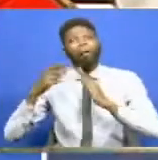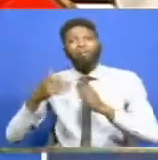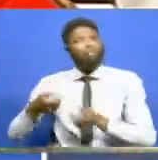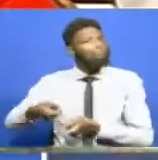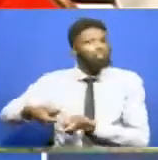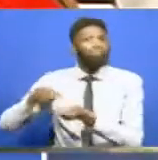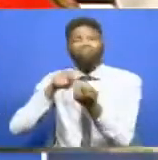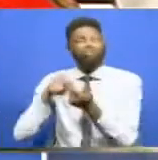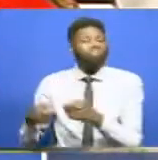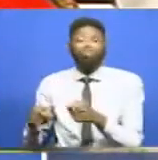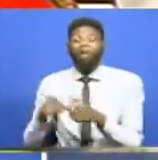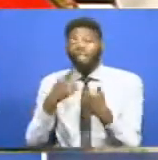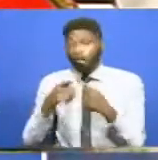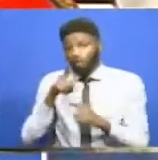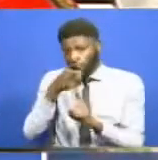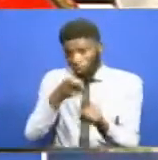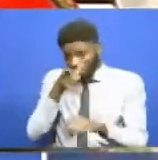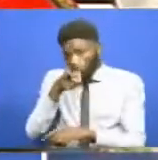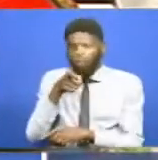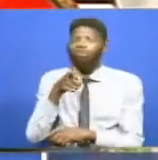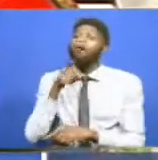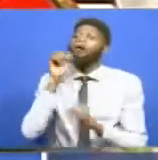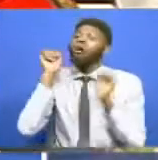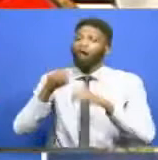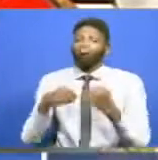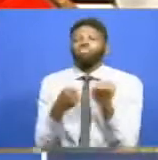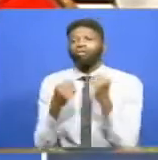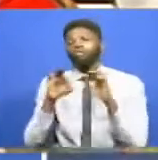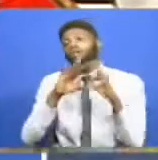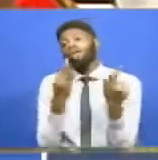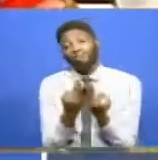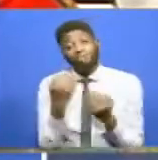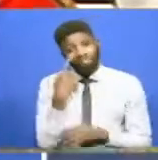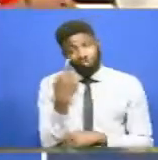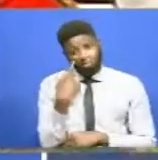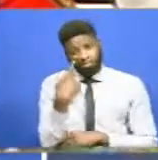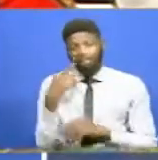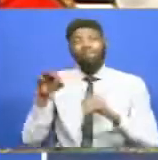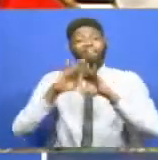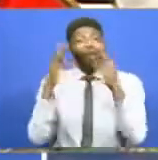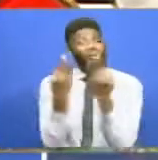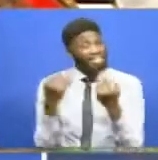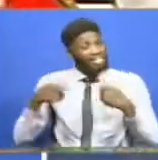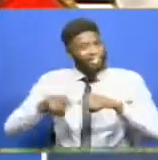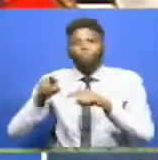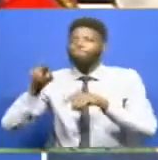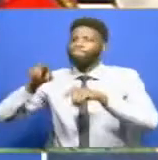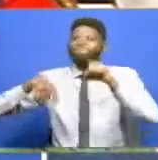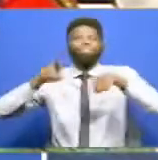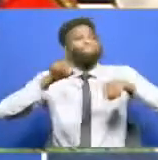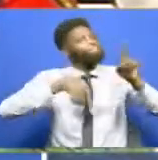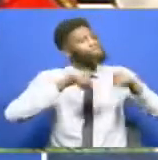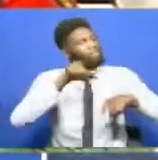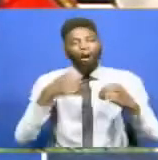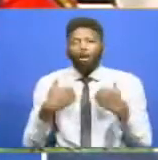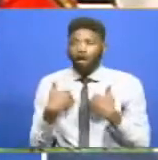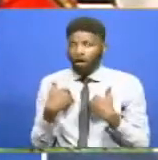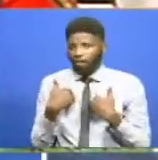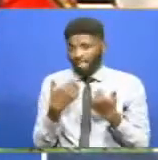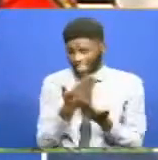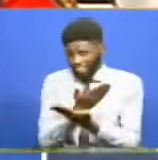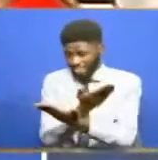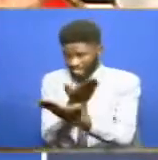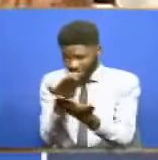sustain their families. So you find that these houses, they vary. There are those that are made